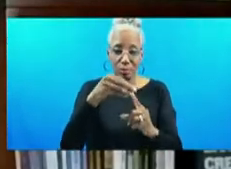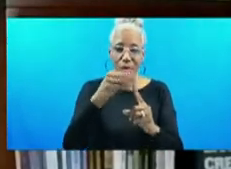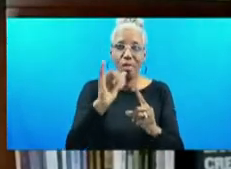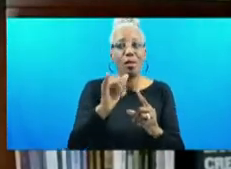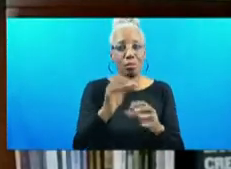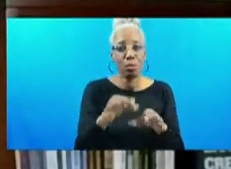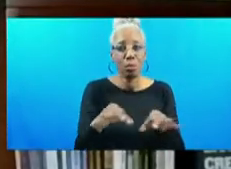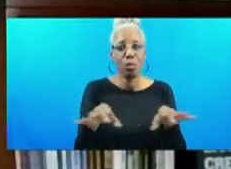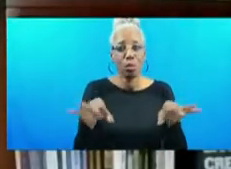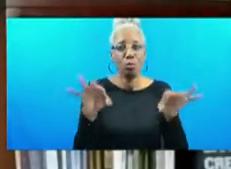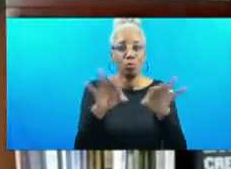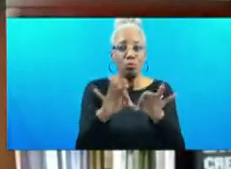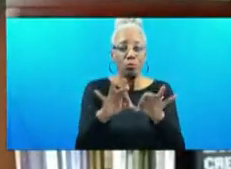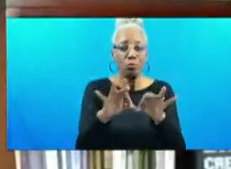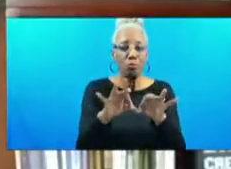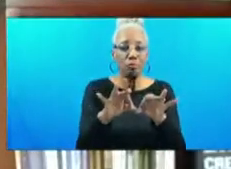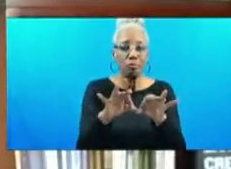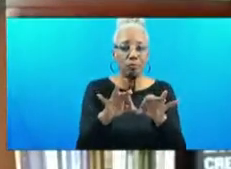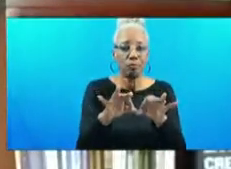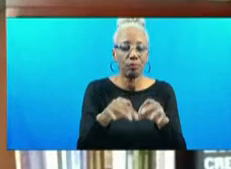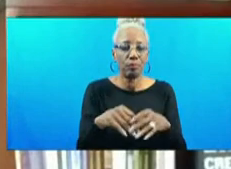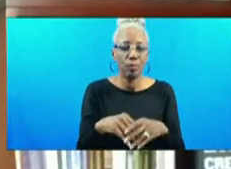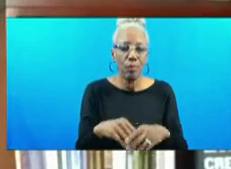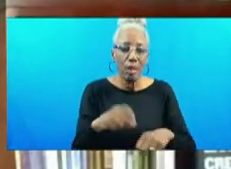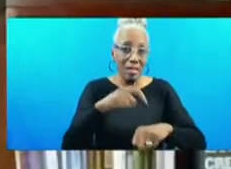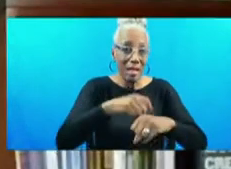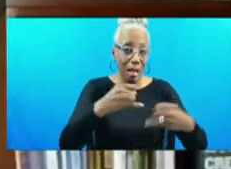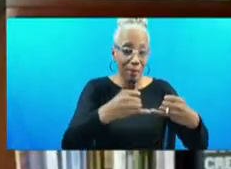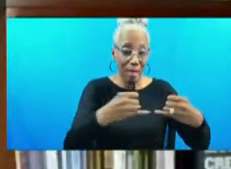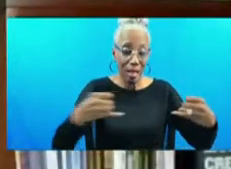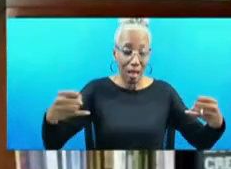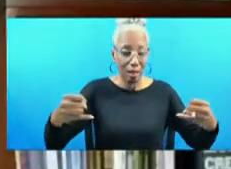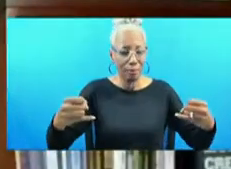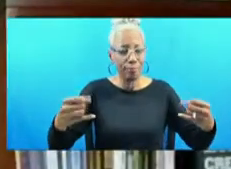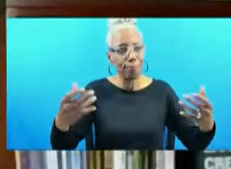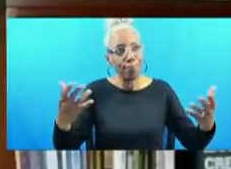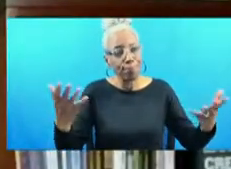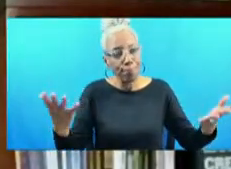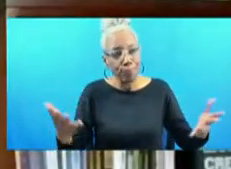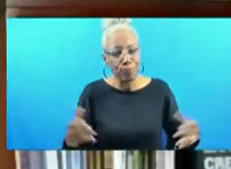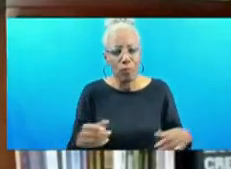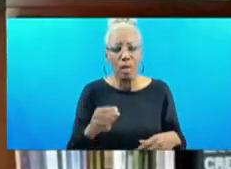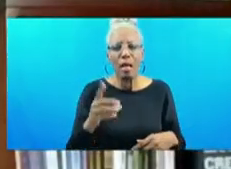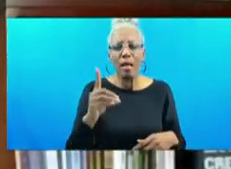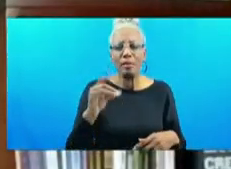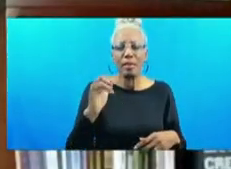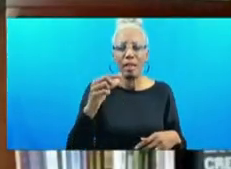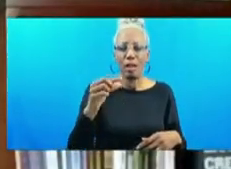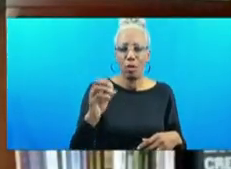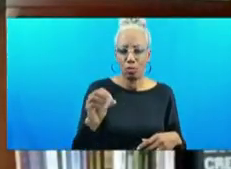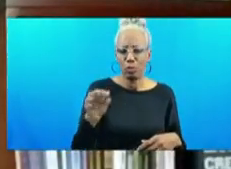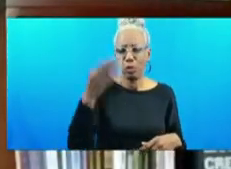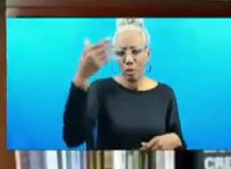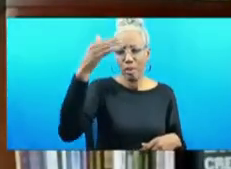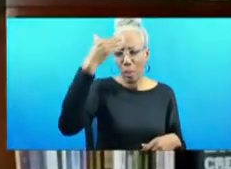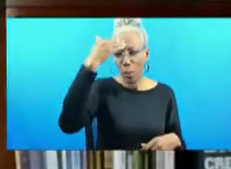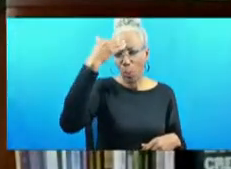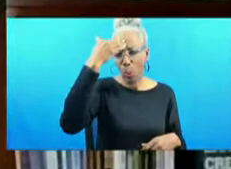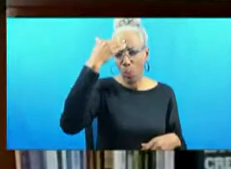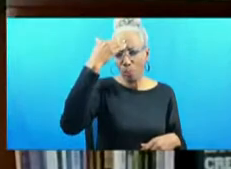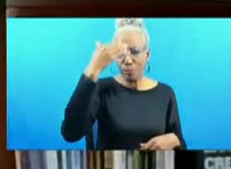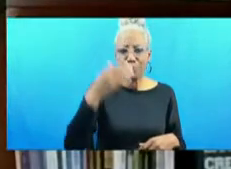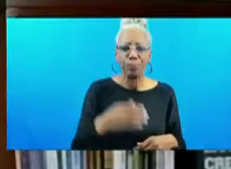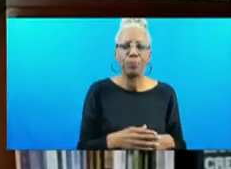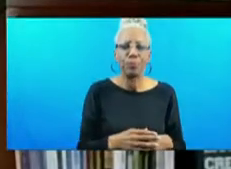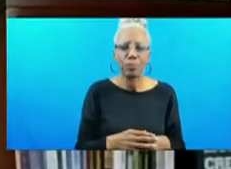in terms of the timeline, so Diego, you actually know this best. When we are planning for the upcoming year, we start